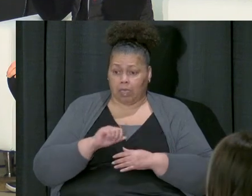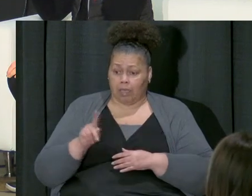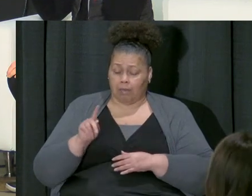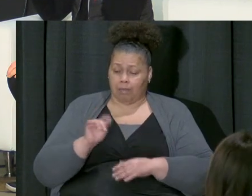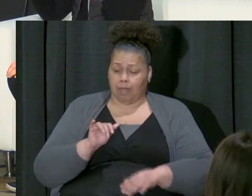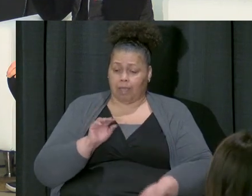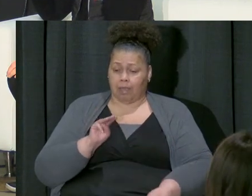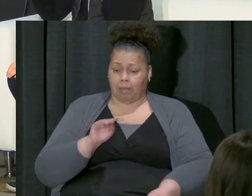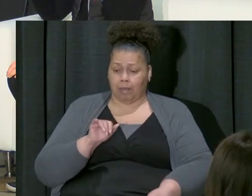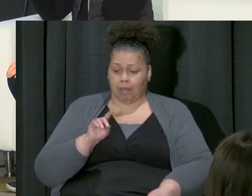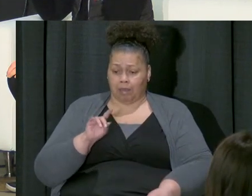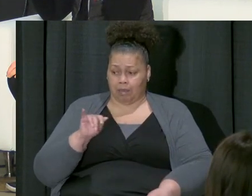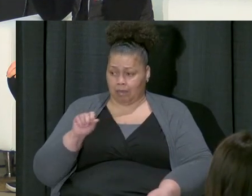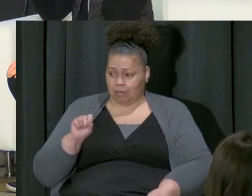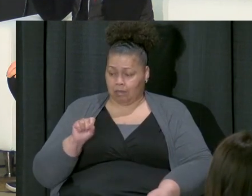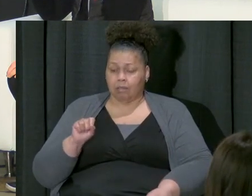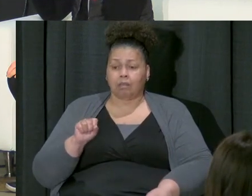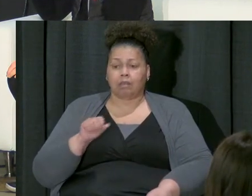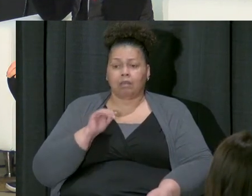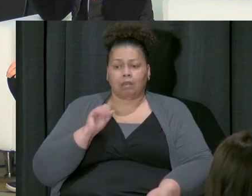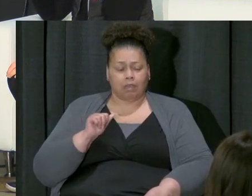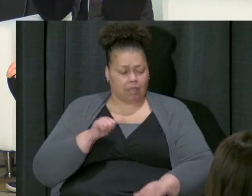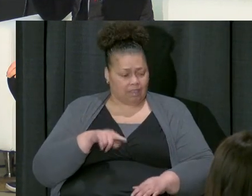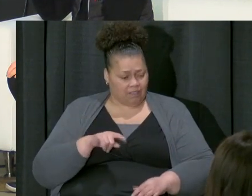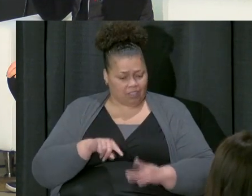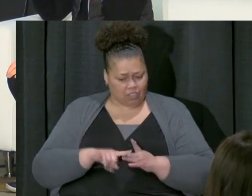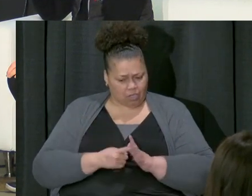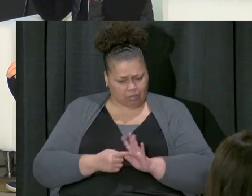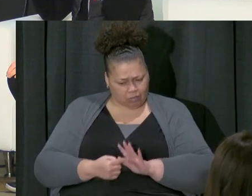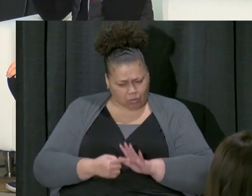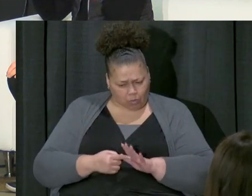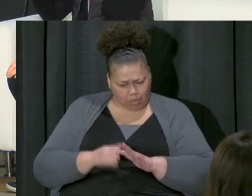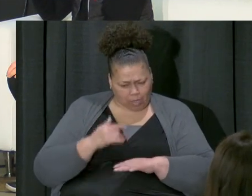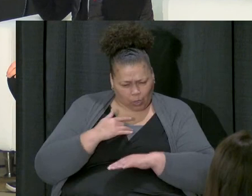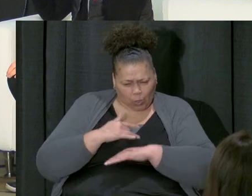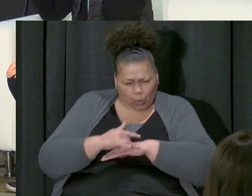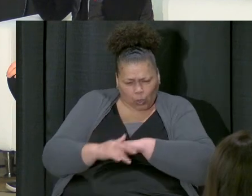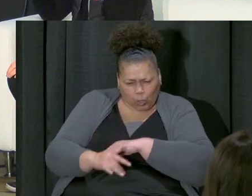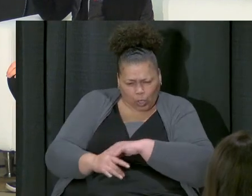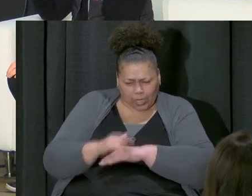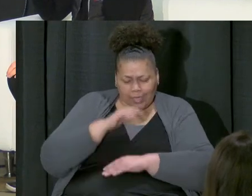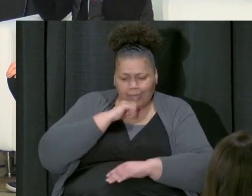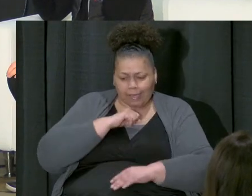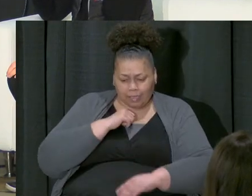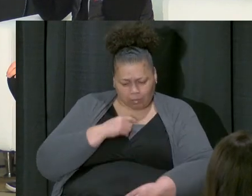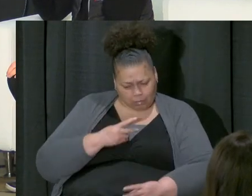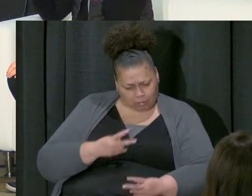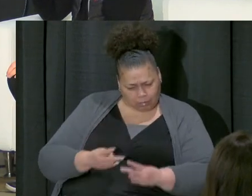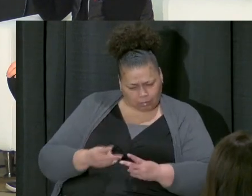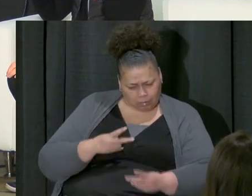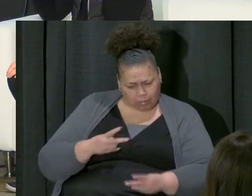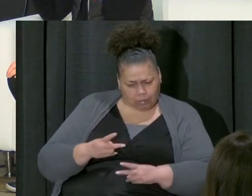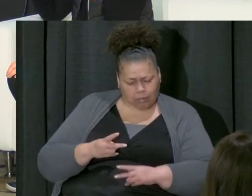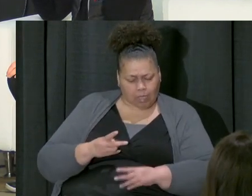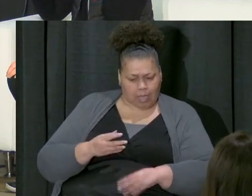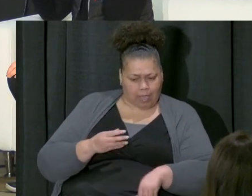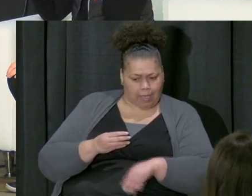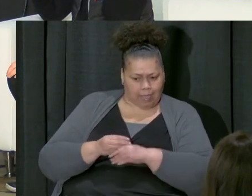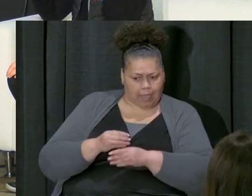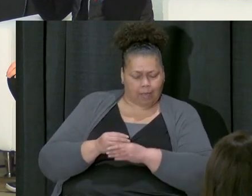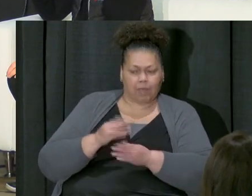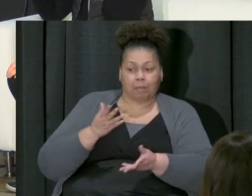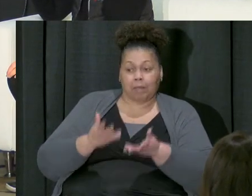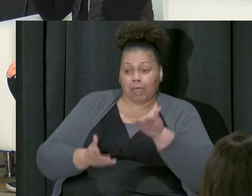into their hands and getting them using it at an early age, maybe even preschool, will help them to get through, you know,